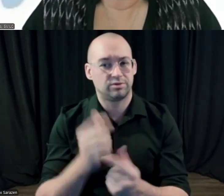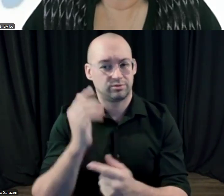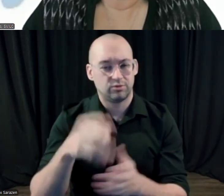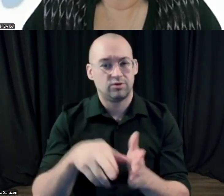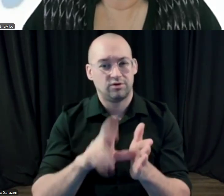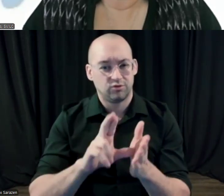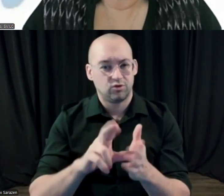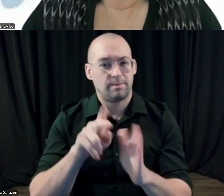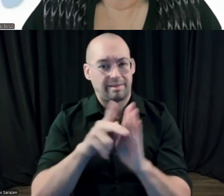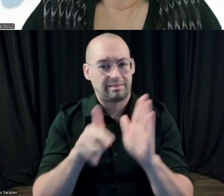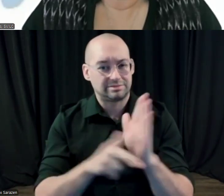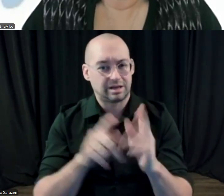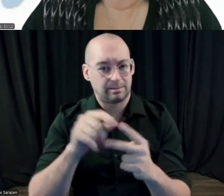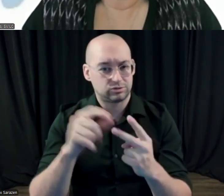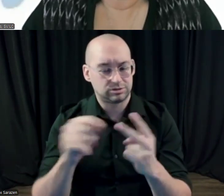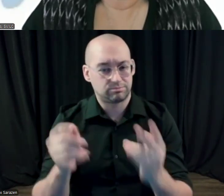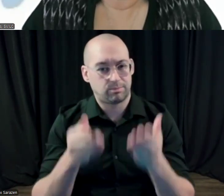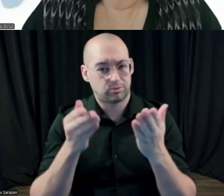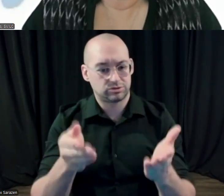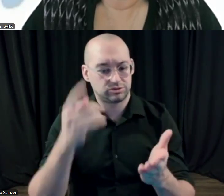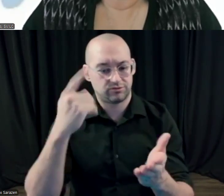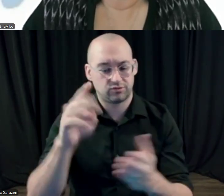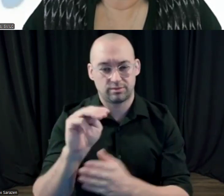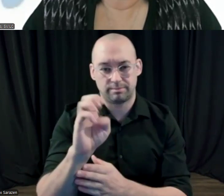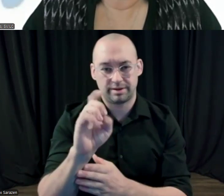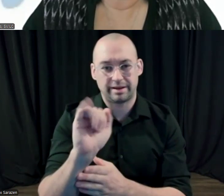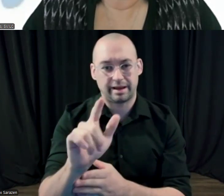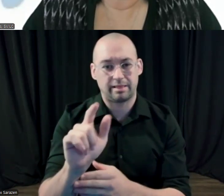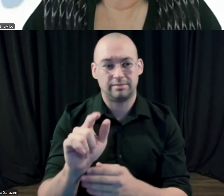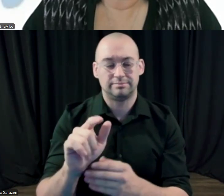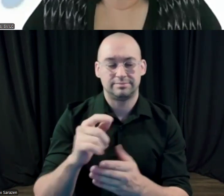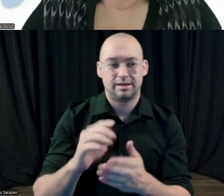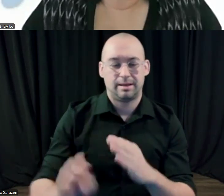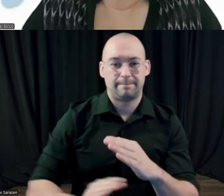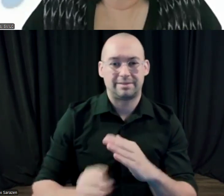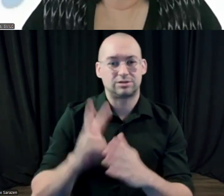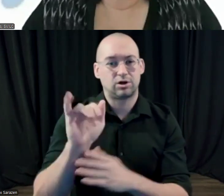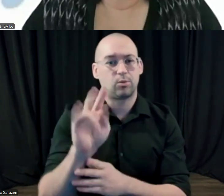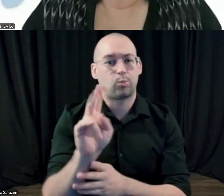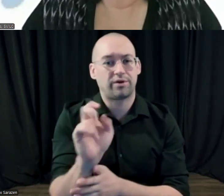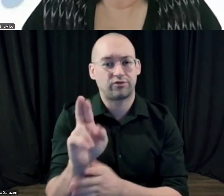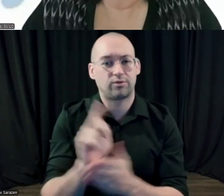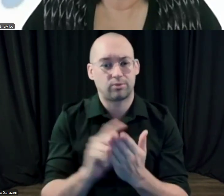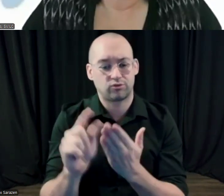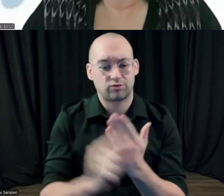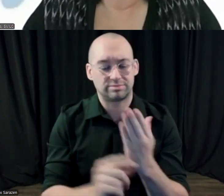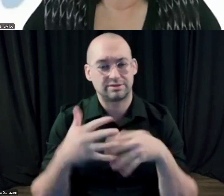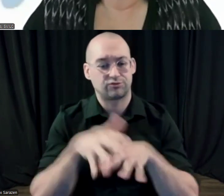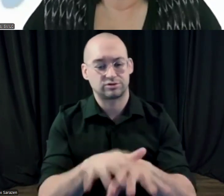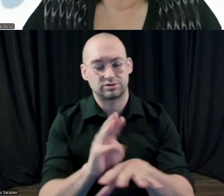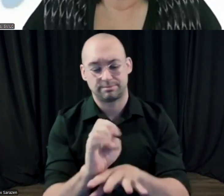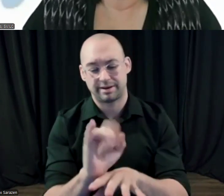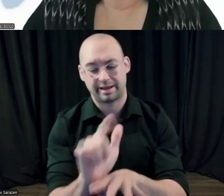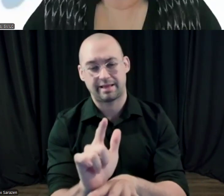and proposals for Medi-Cal home and community-based waiver programs, including opportunities for integration into the Medi-Cal managed